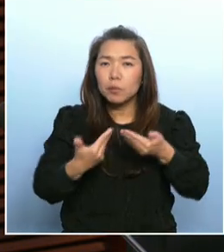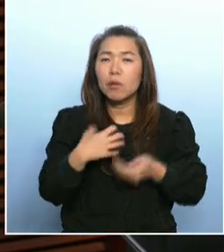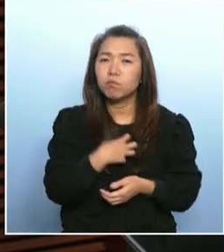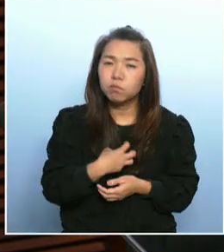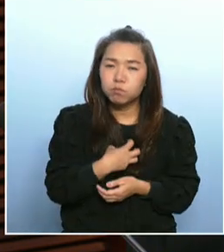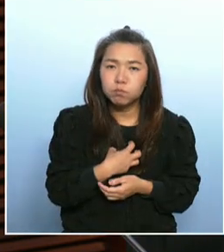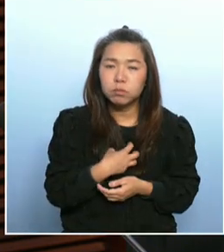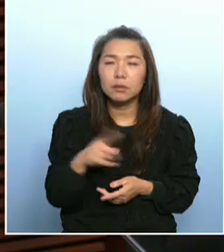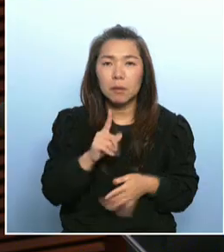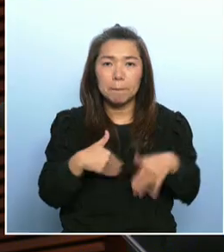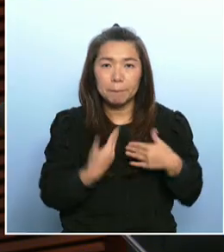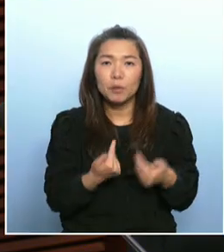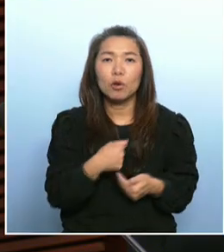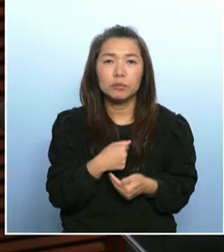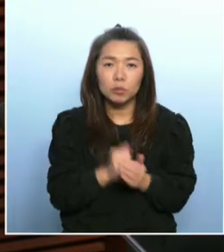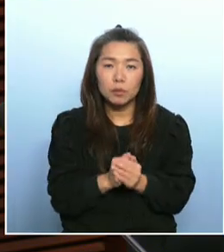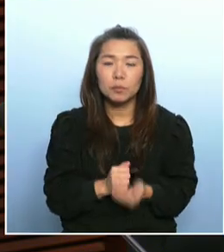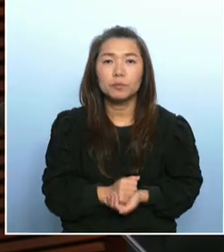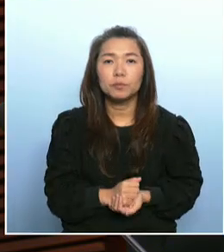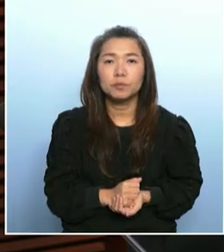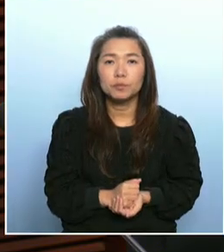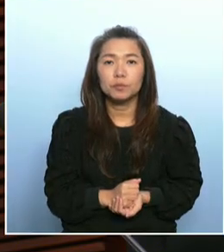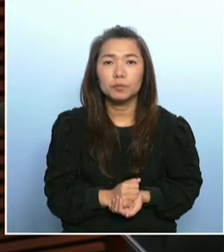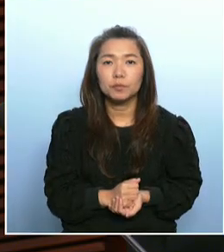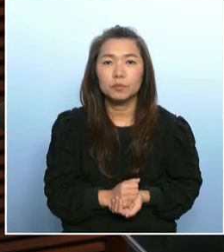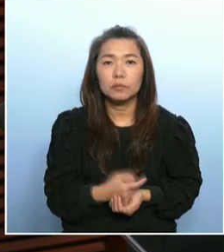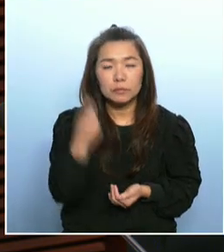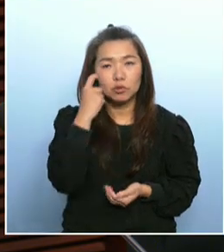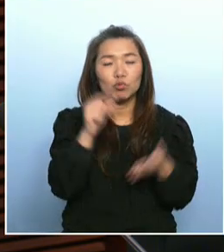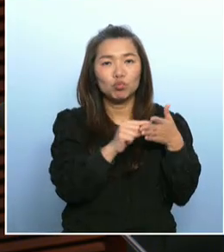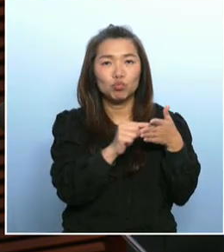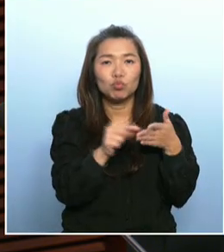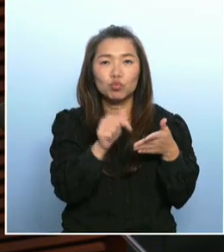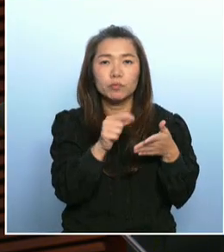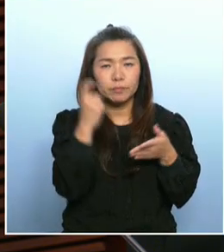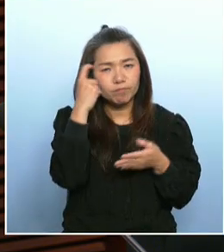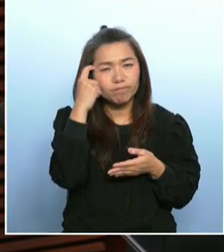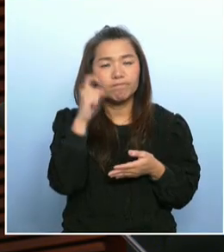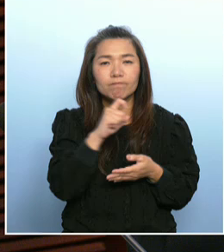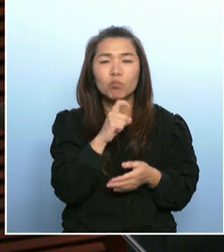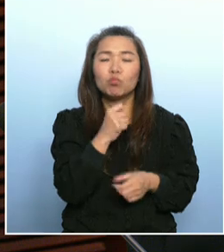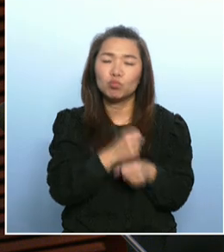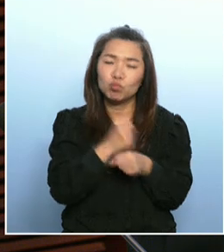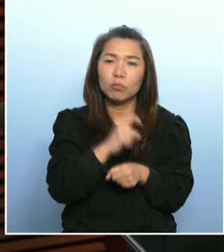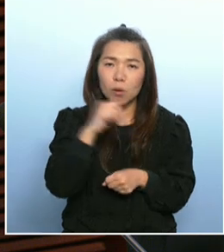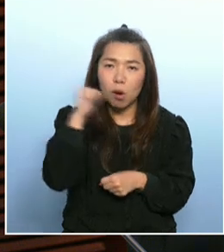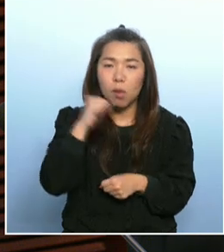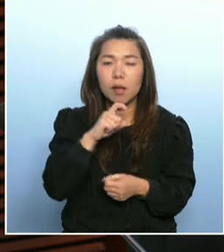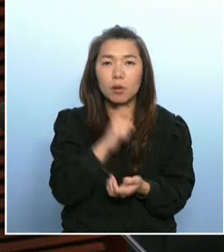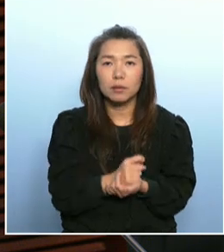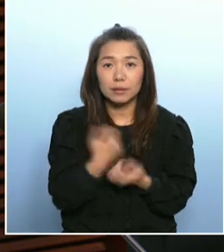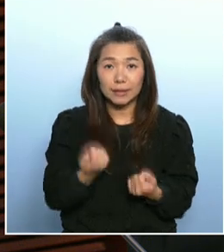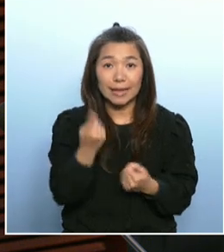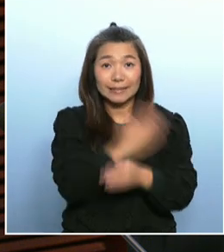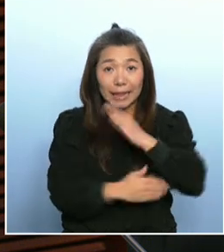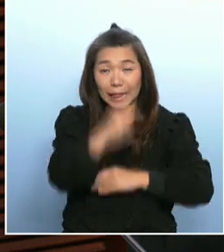I do agree that we need to help these people express their demand and need. I know that the